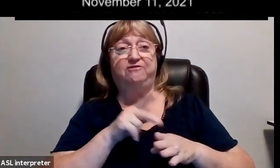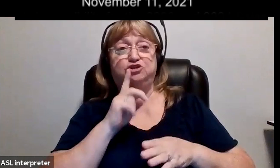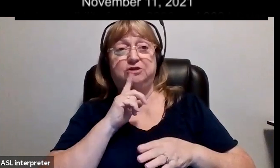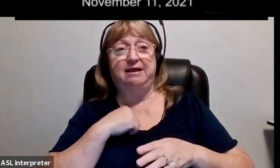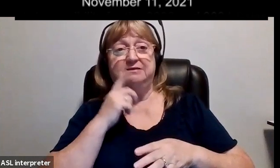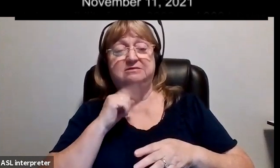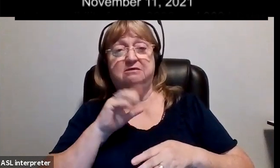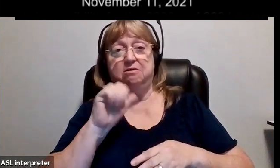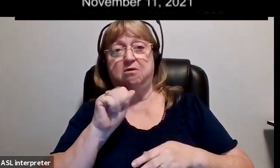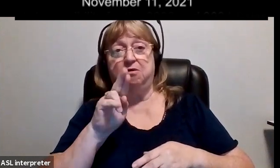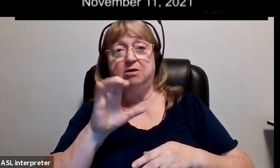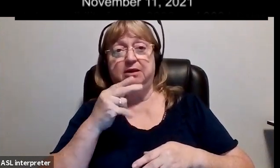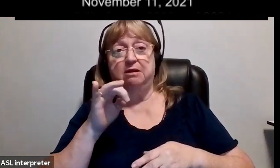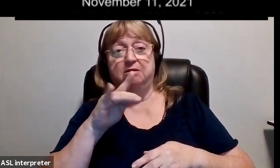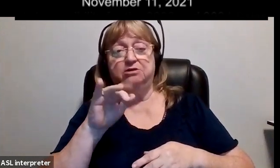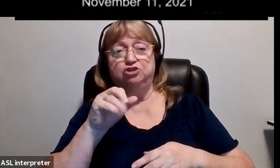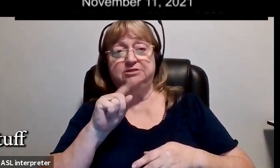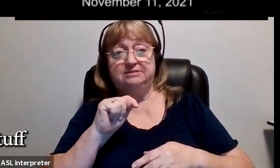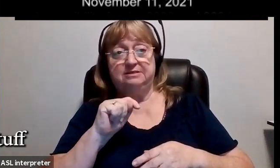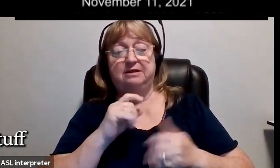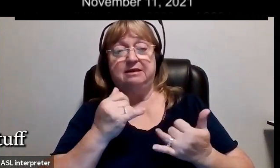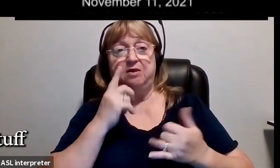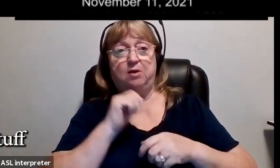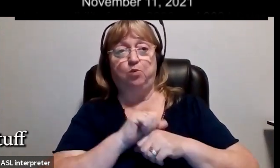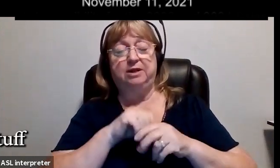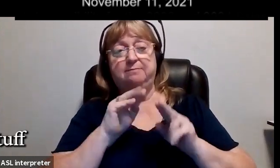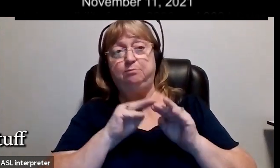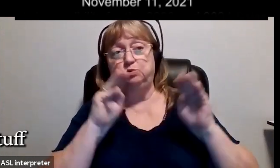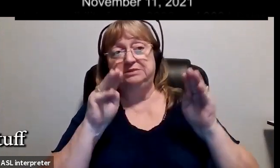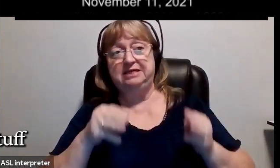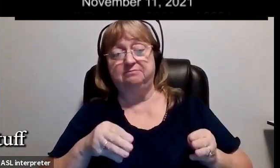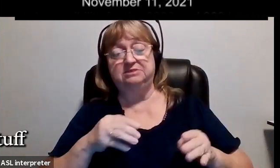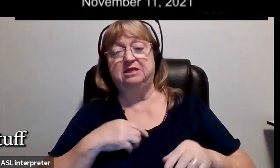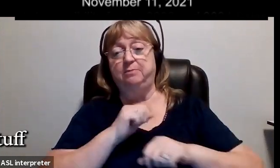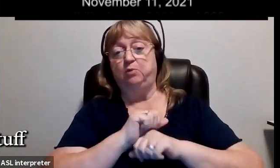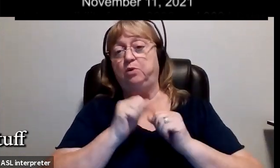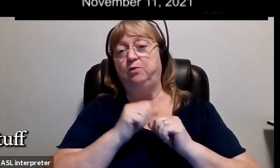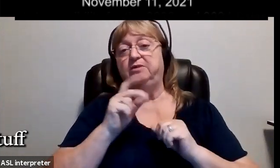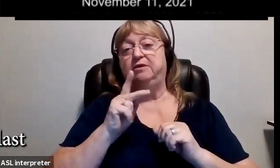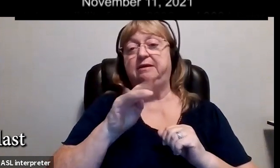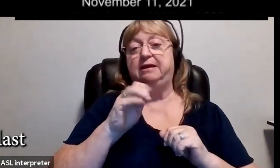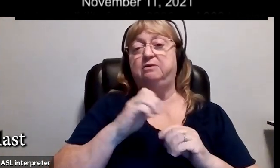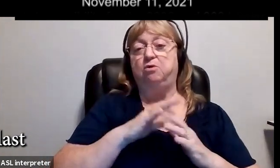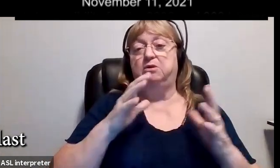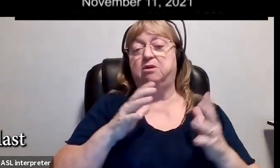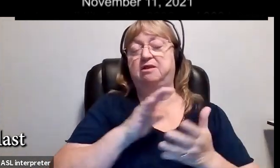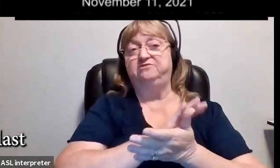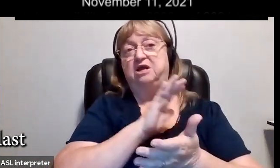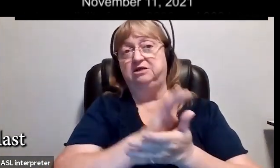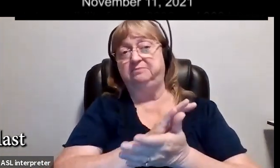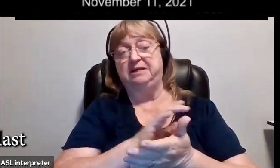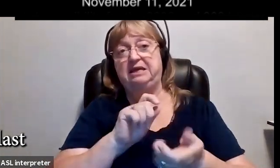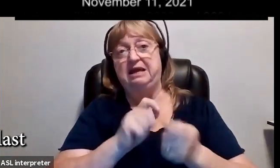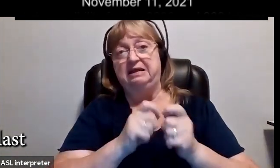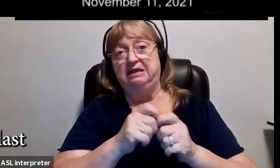museums, and I have been working with Kate on a lot of document editing and stuff with astronomy, and learning quite a bit